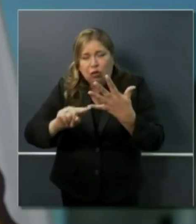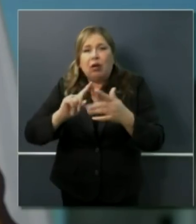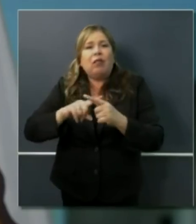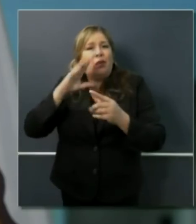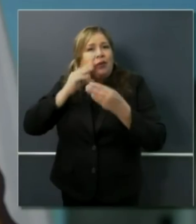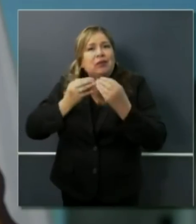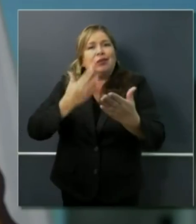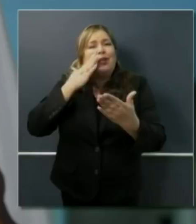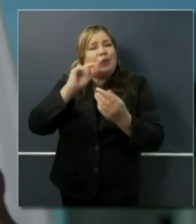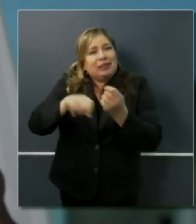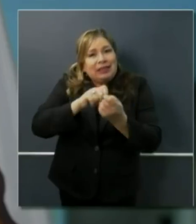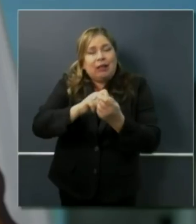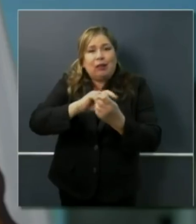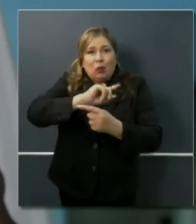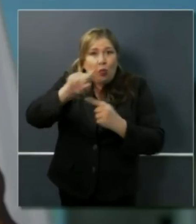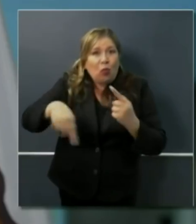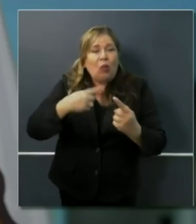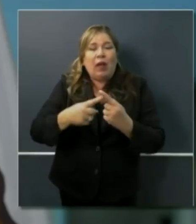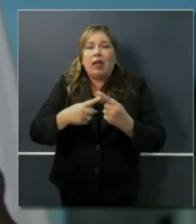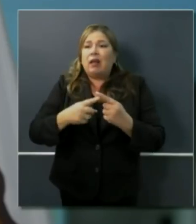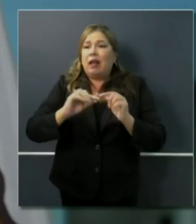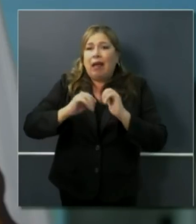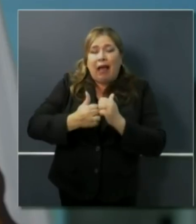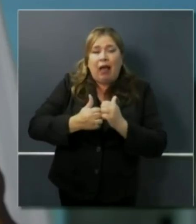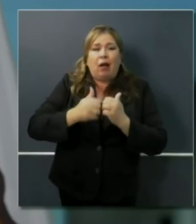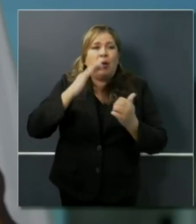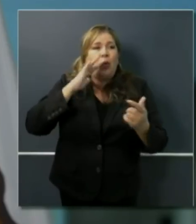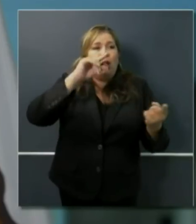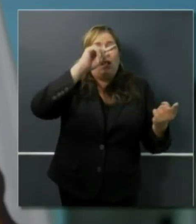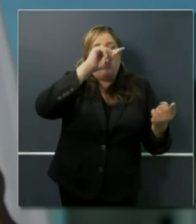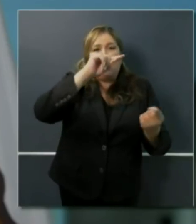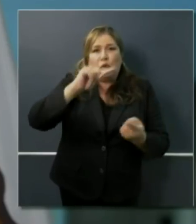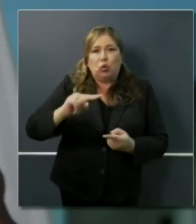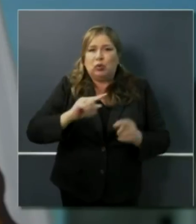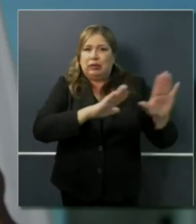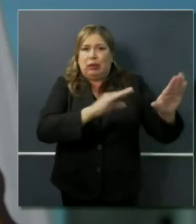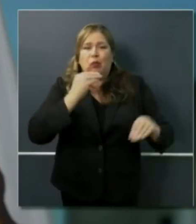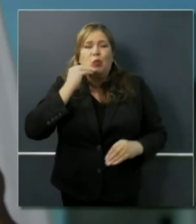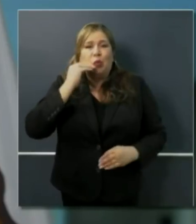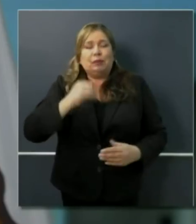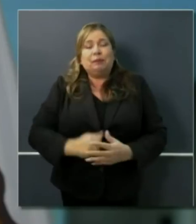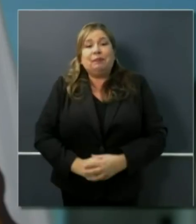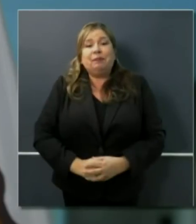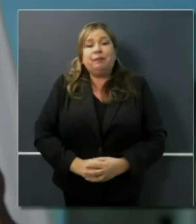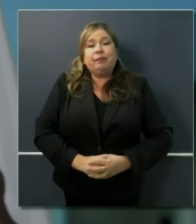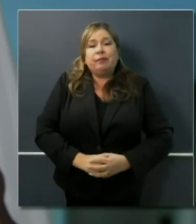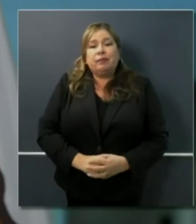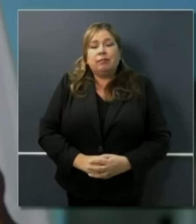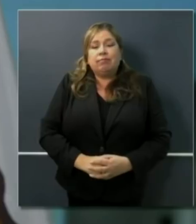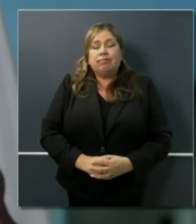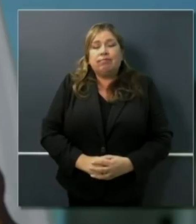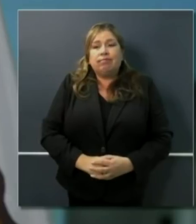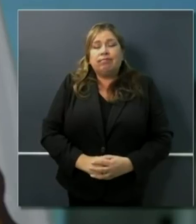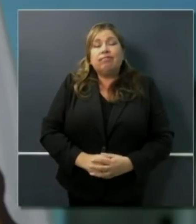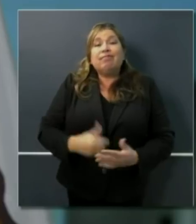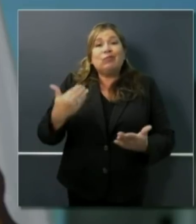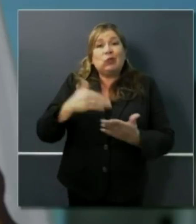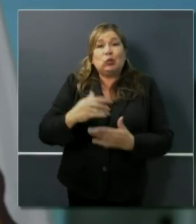and how we see a blended approach to the stay-at-home order. John Myers, LA Times.